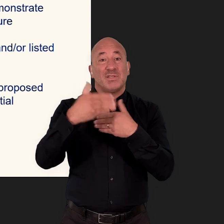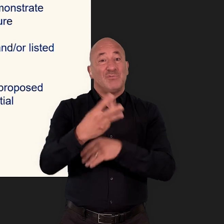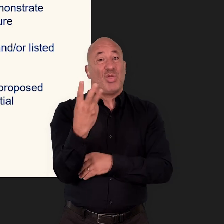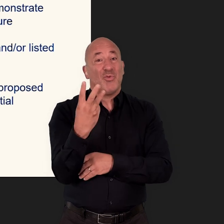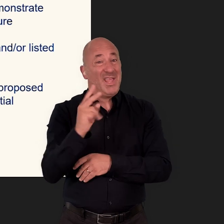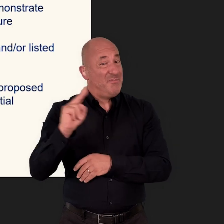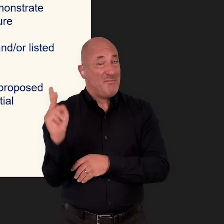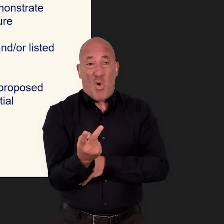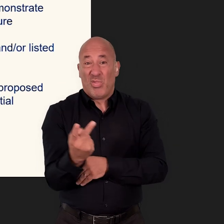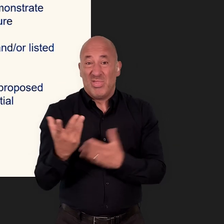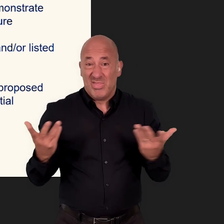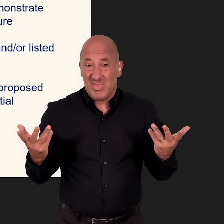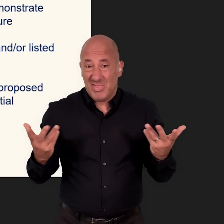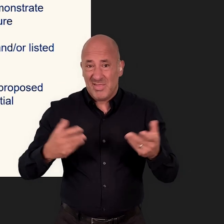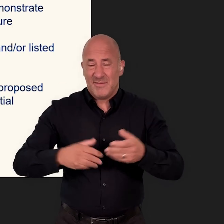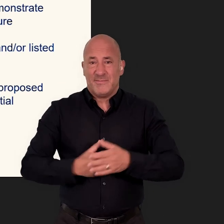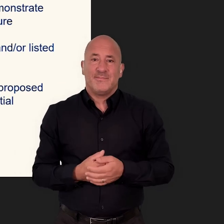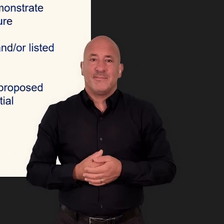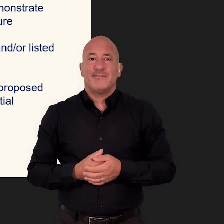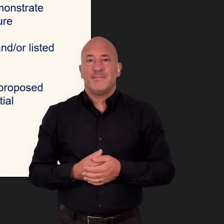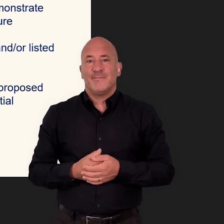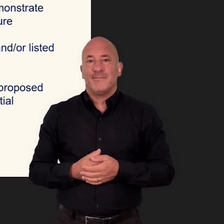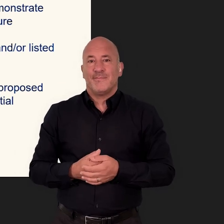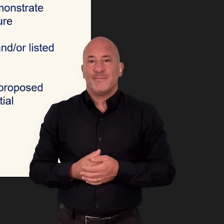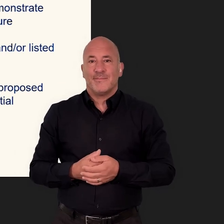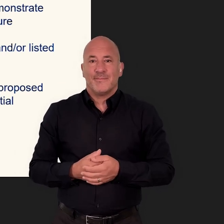same level, REBA Work Stage 3.